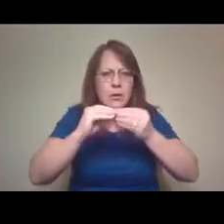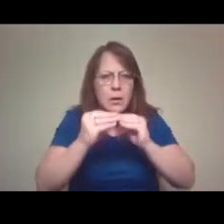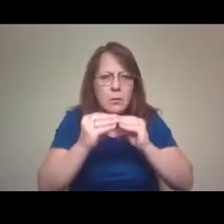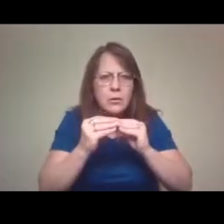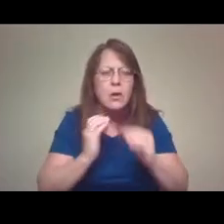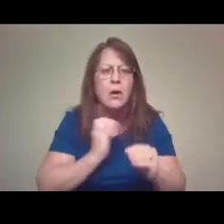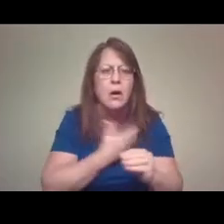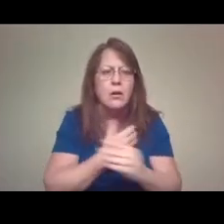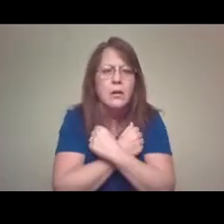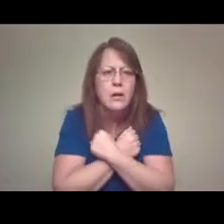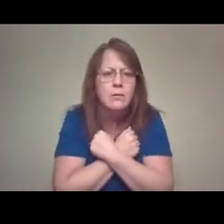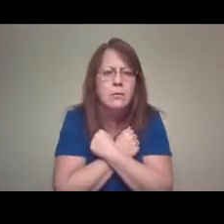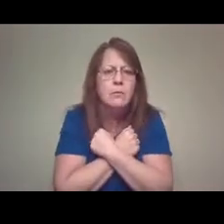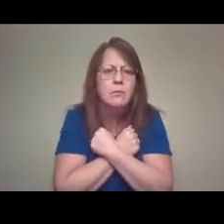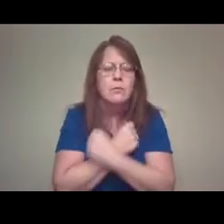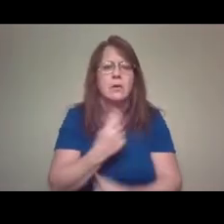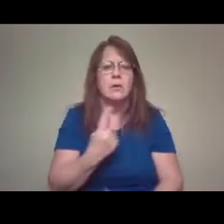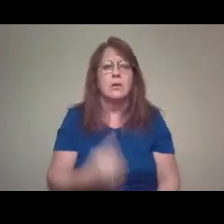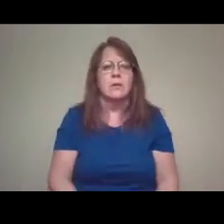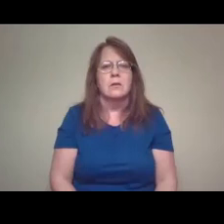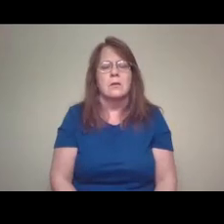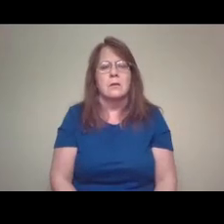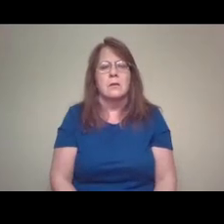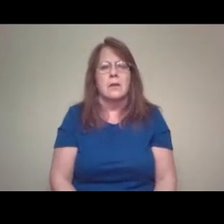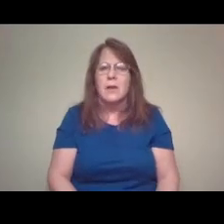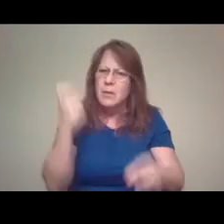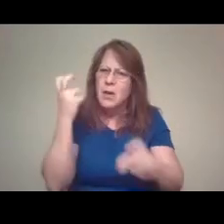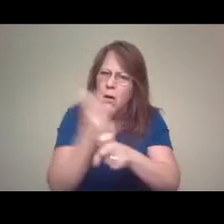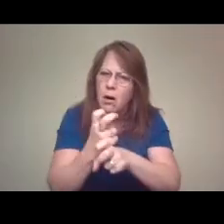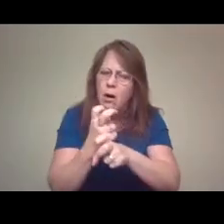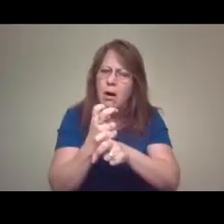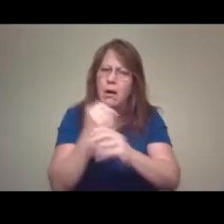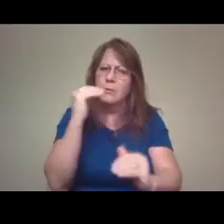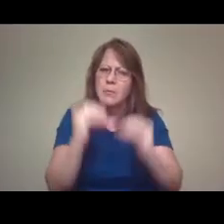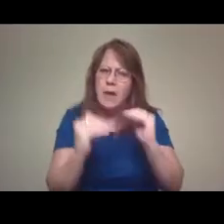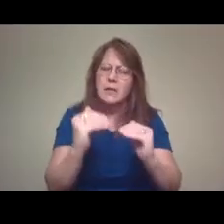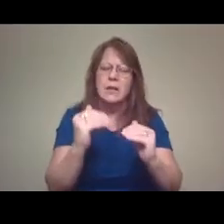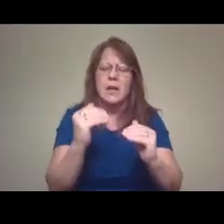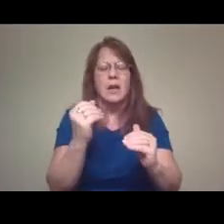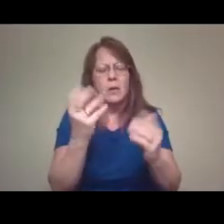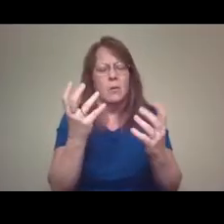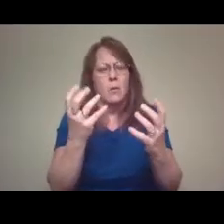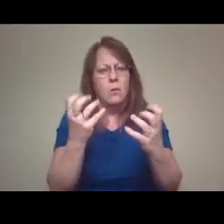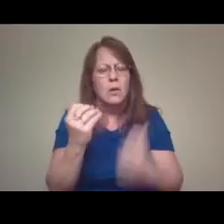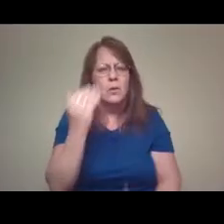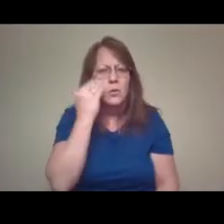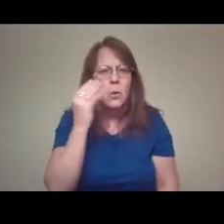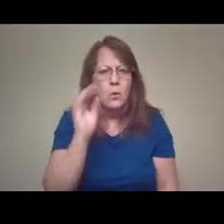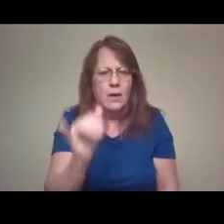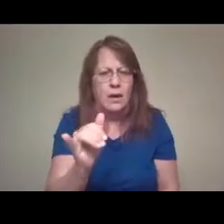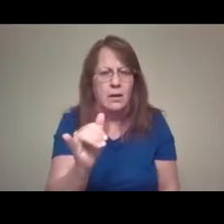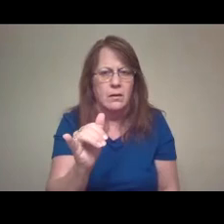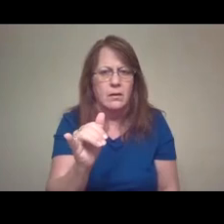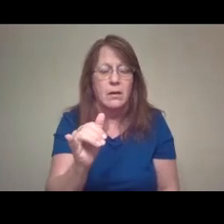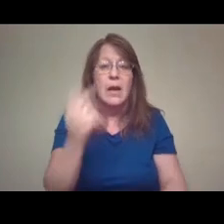our loved ones. And that can be, again, kind of a hard balance. I do want to acknowledge that. It can be helpful to look